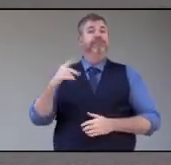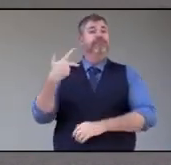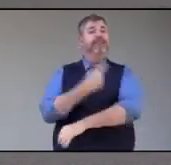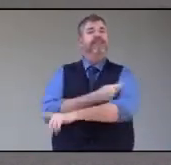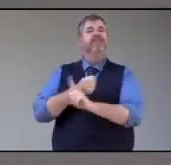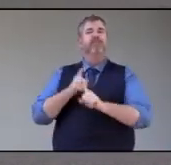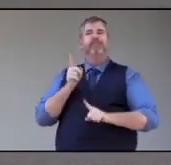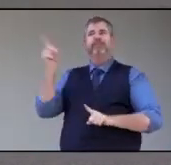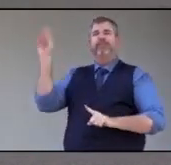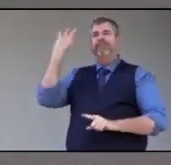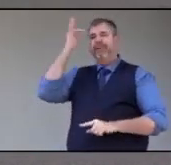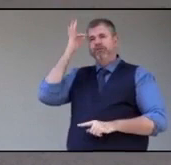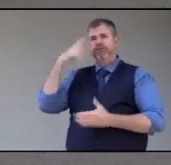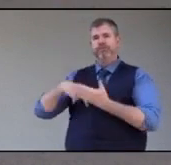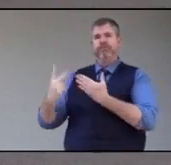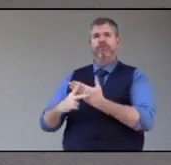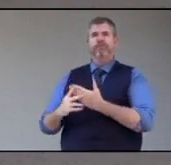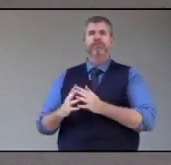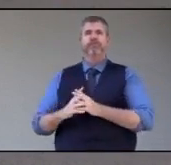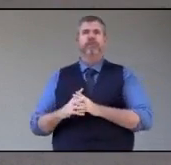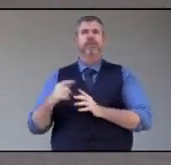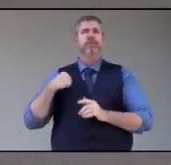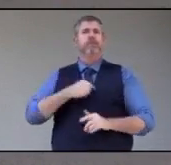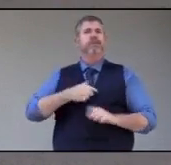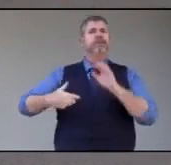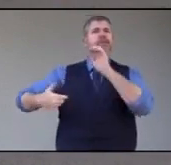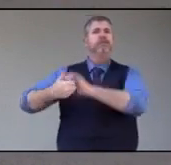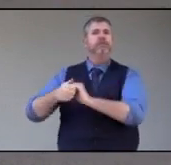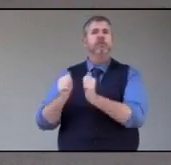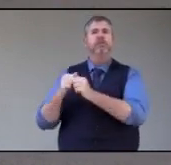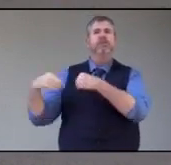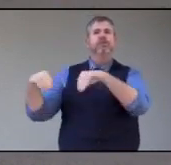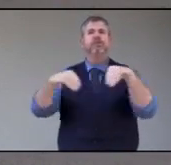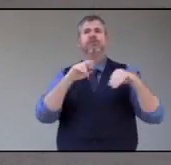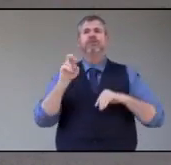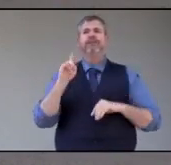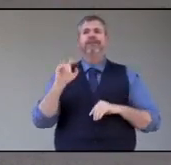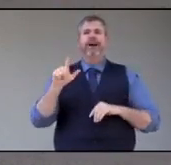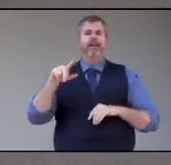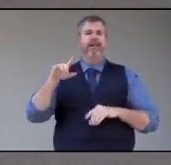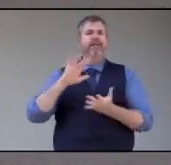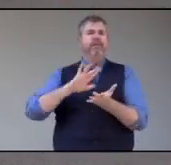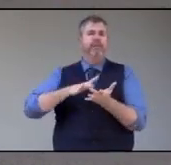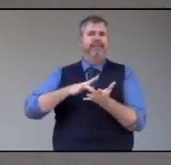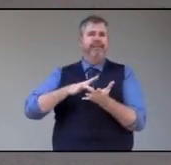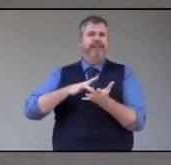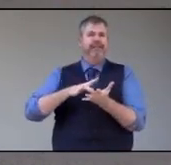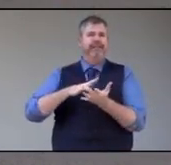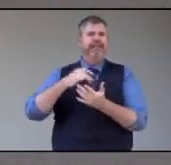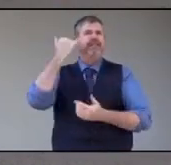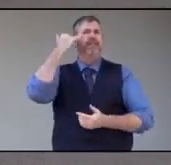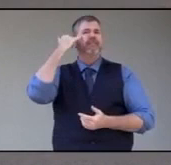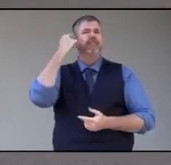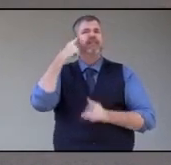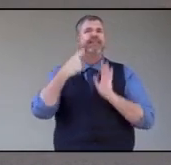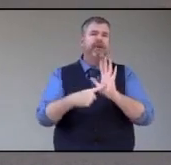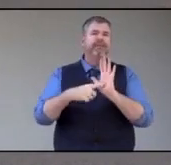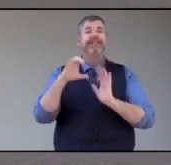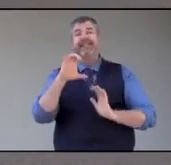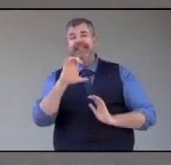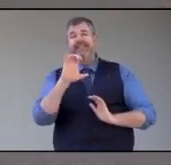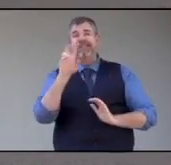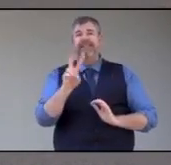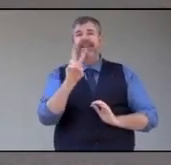the retail pharmacies. So retail pharmacies like our CVS and our Walgreens are contracted with the federal government and